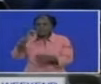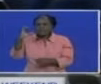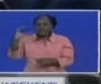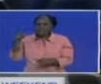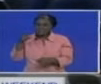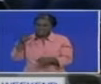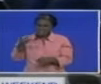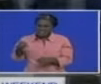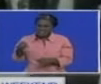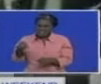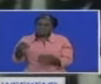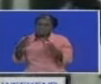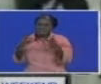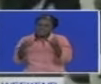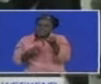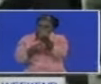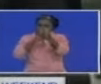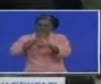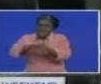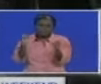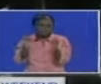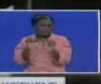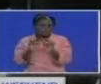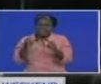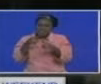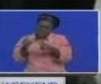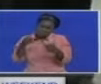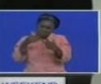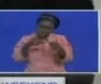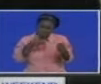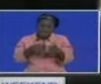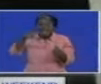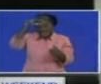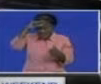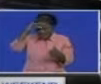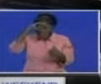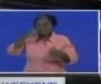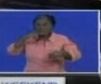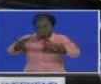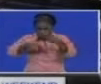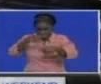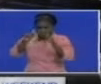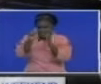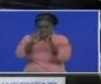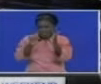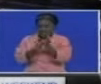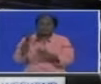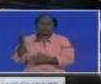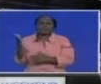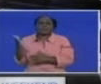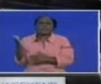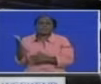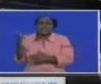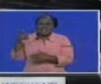appears not to garner enough support. Despite the setbacks, the government is still pushing its agenda, so much so that